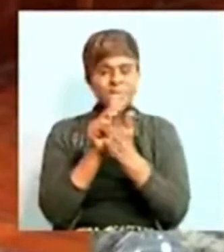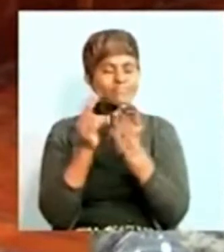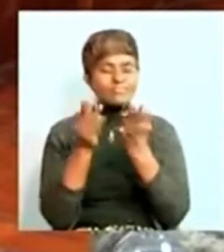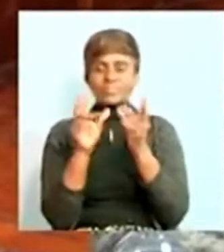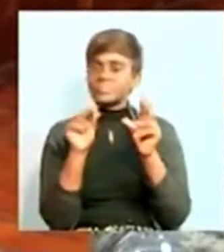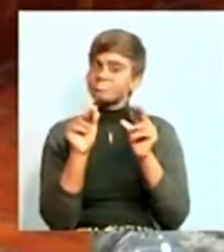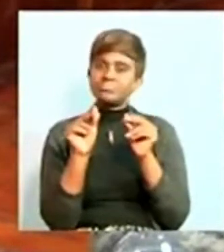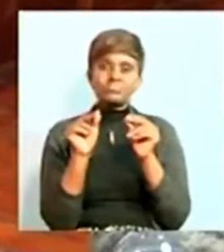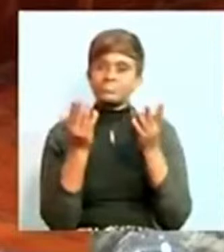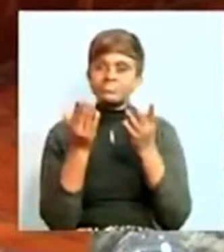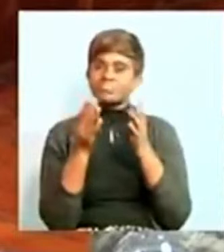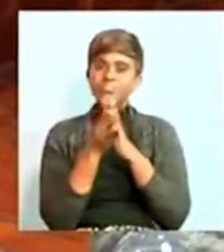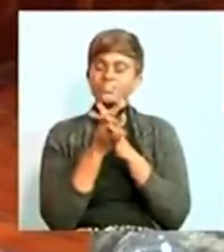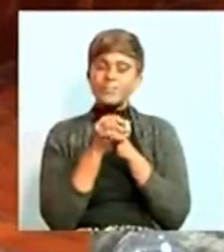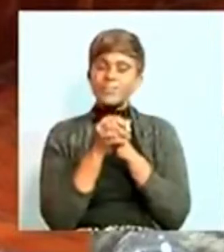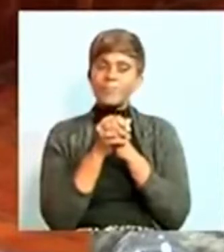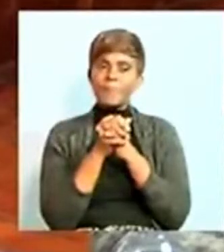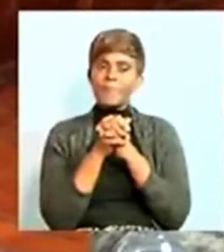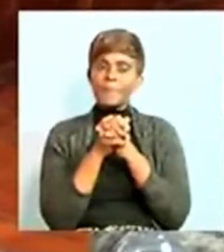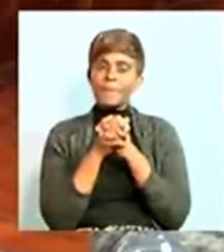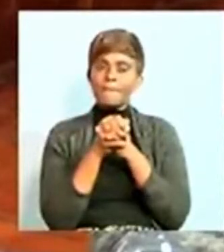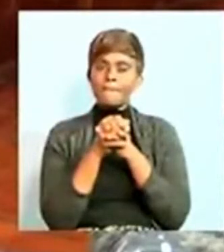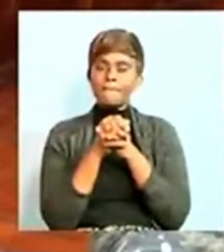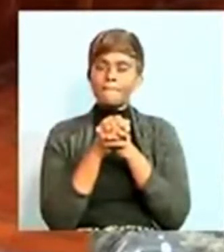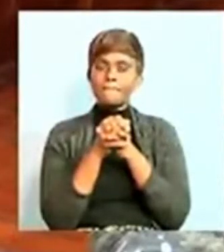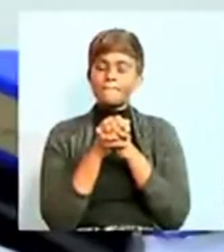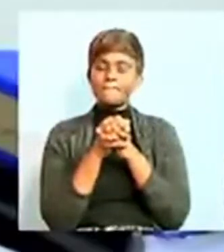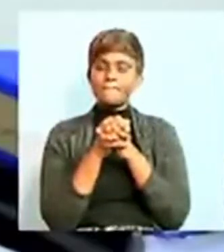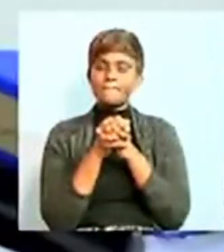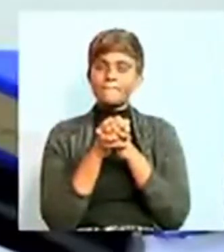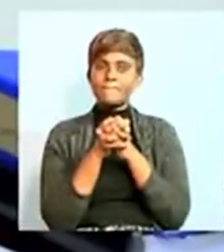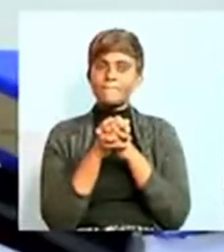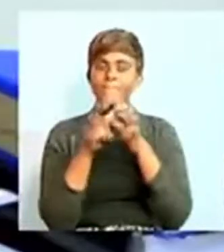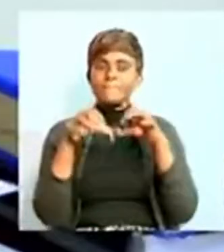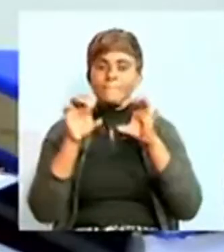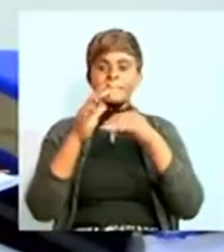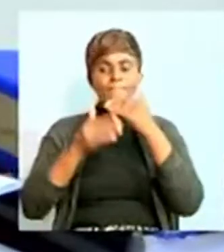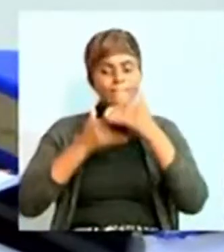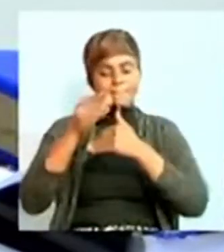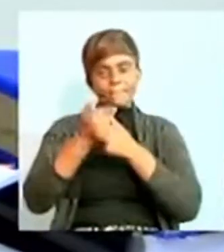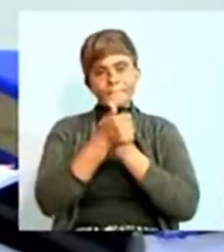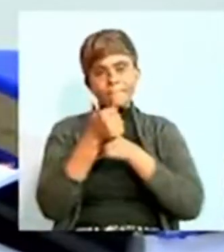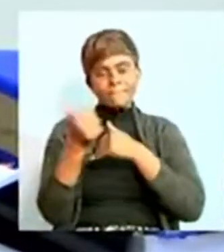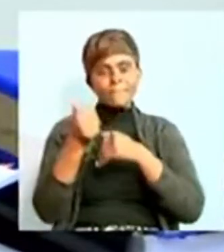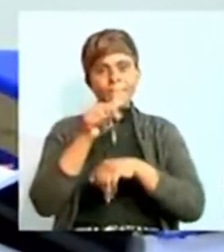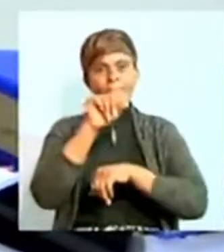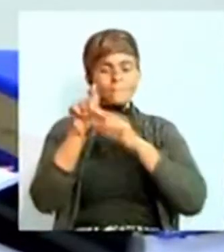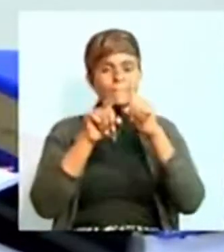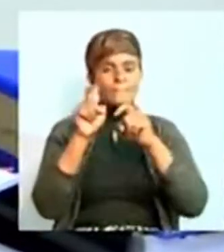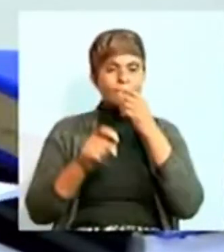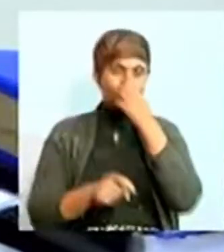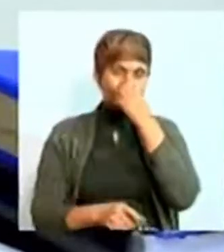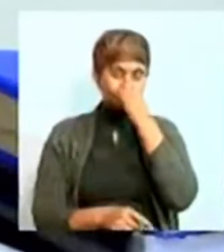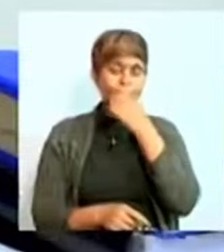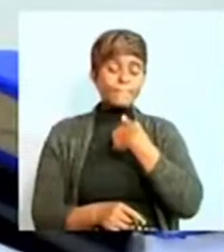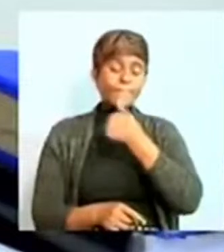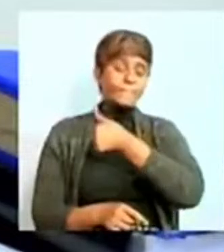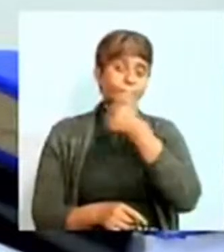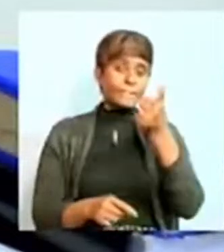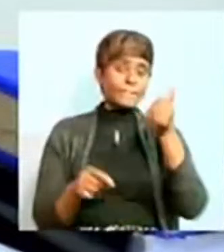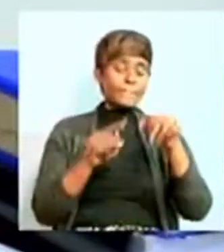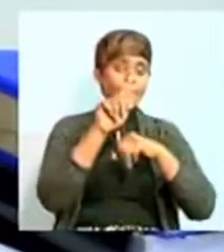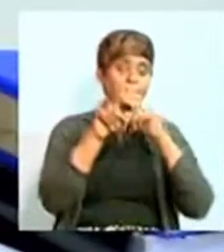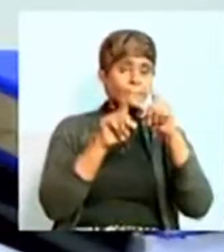No, she did not. Honorable members, we may proceed to another question. The other question